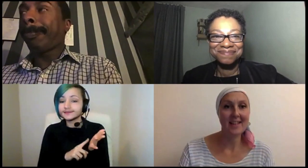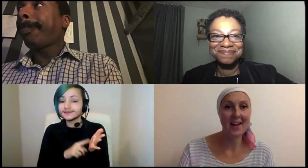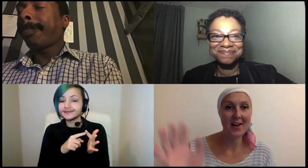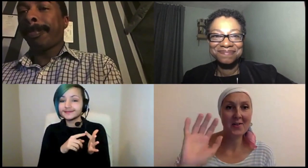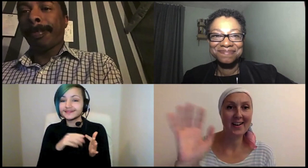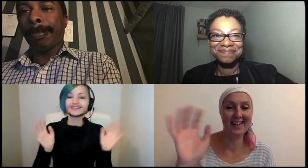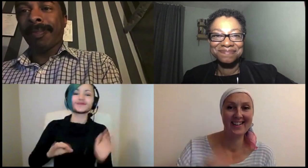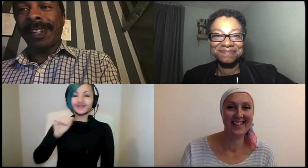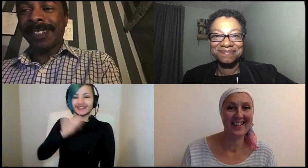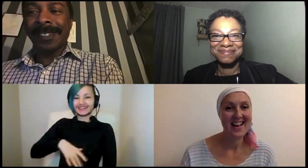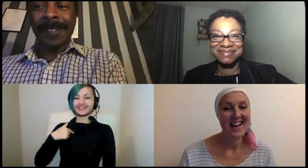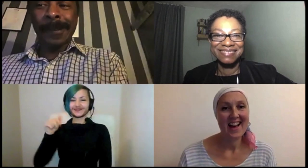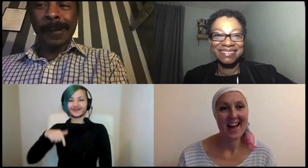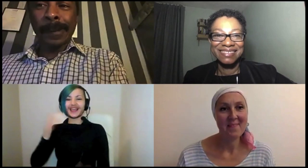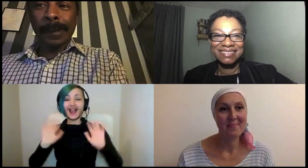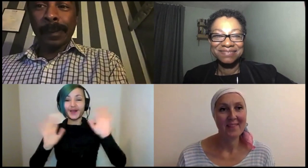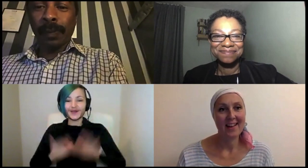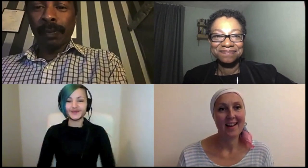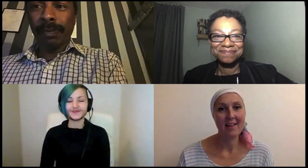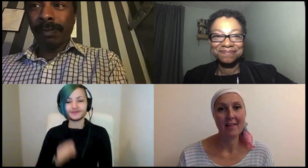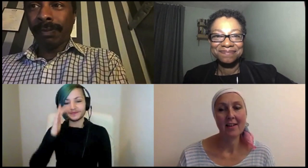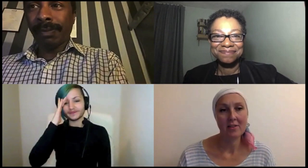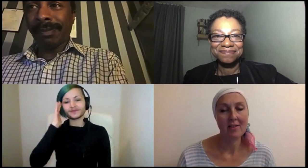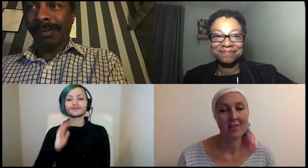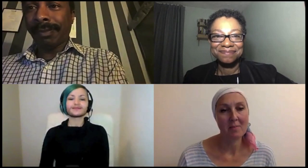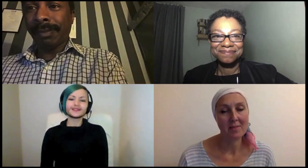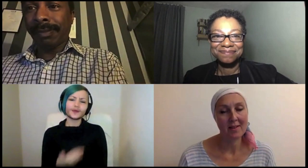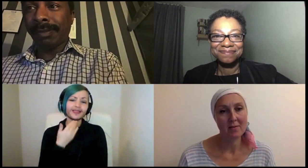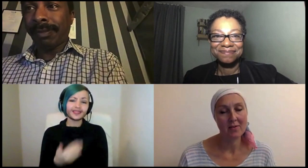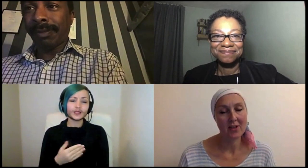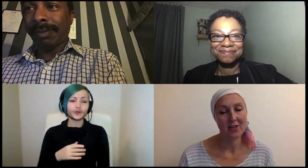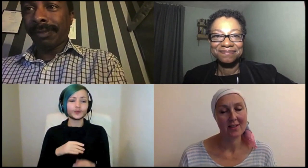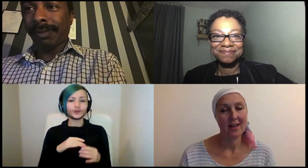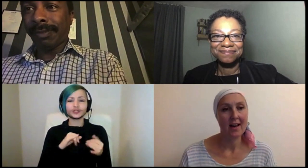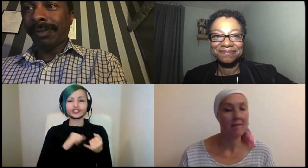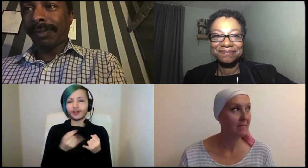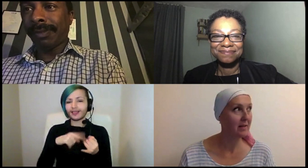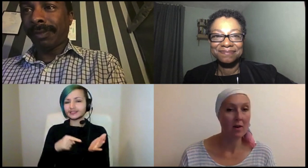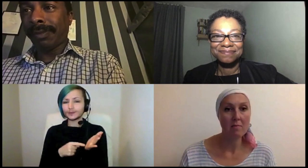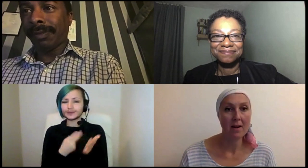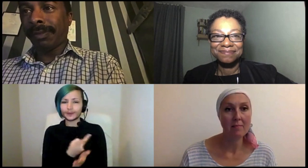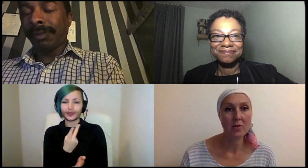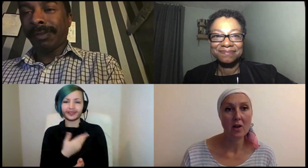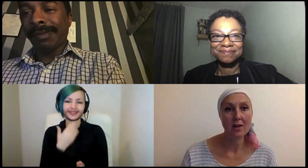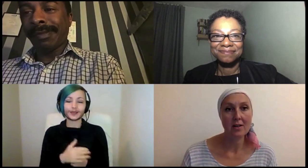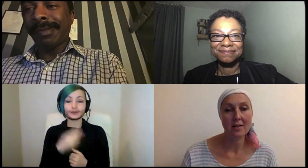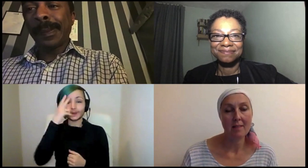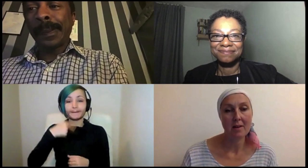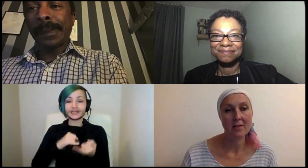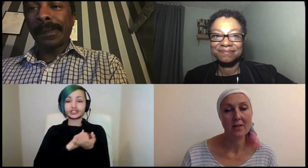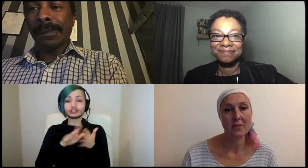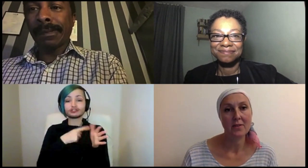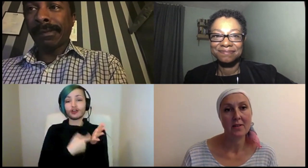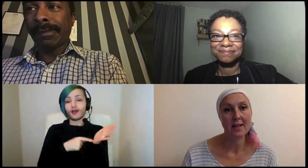Yes, hello. Hello. Hi, thank you, Sheryl and Thompson. That was really good. So my name is Charlotte. I'm